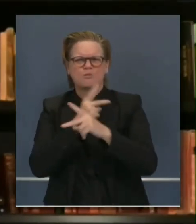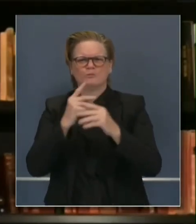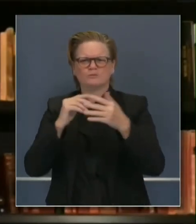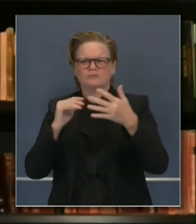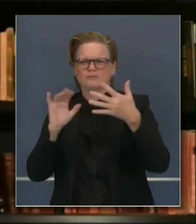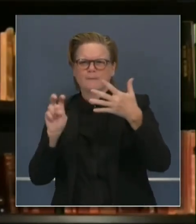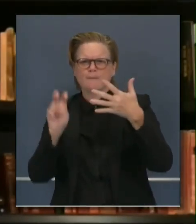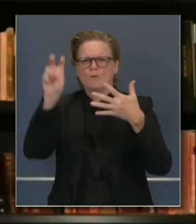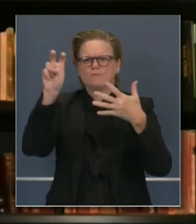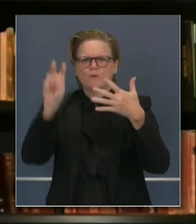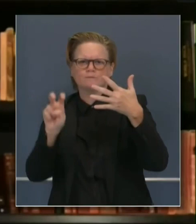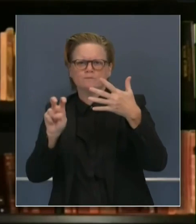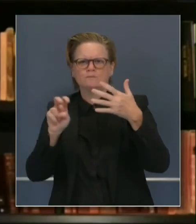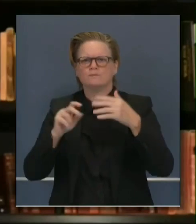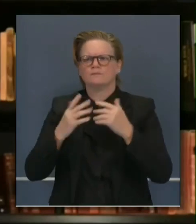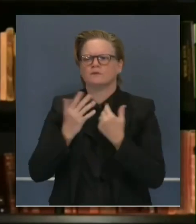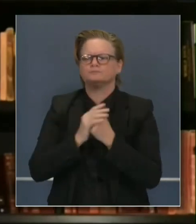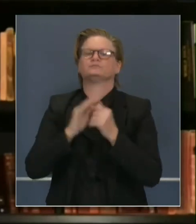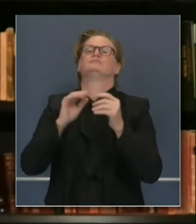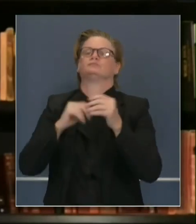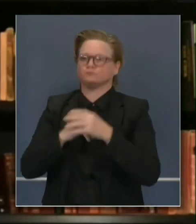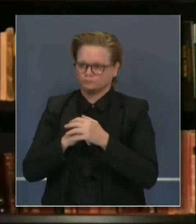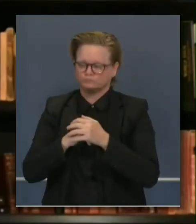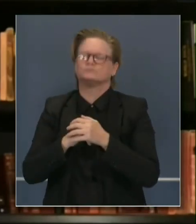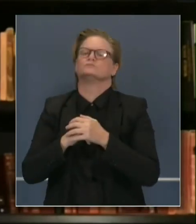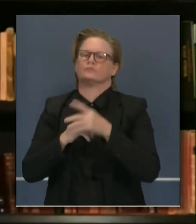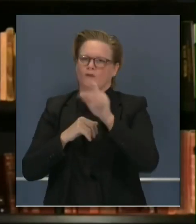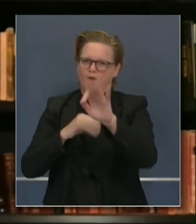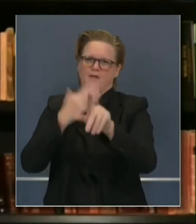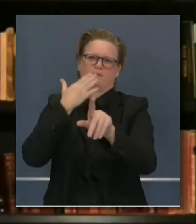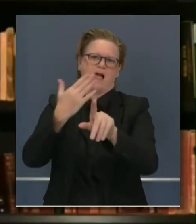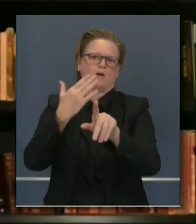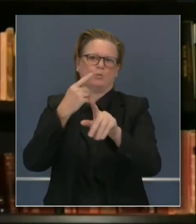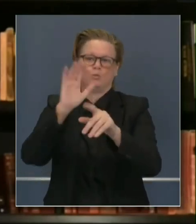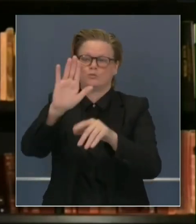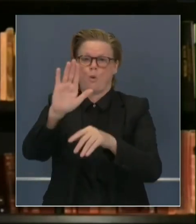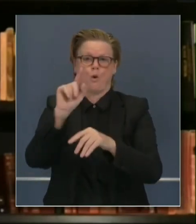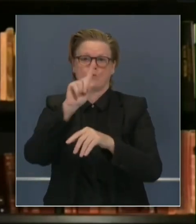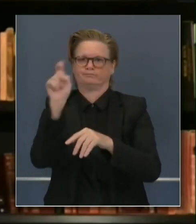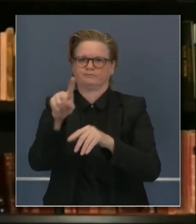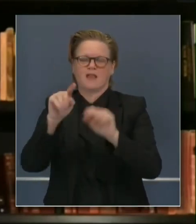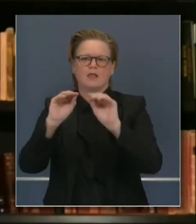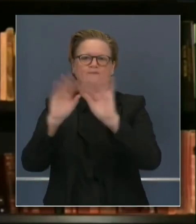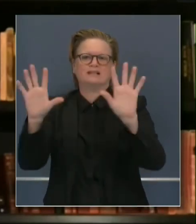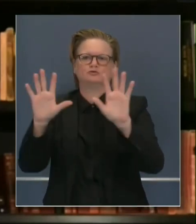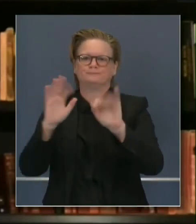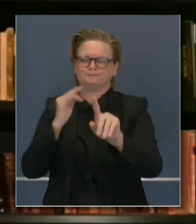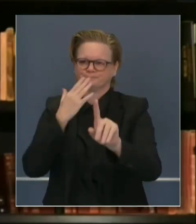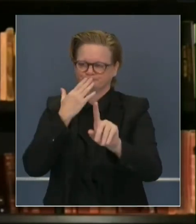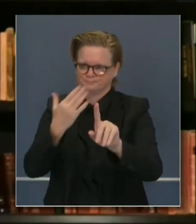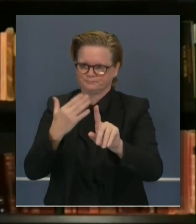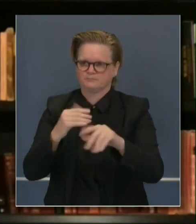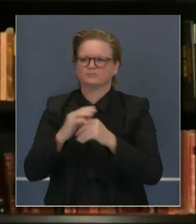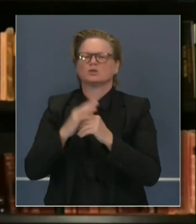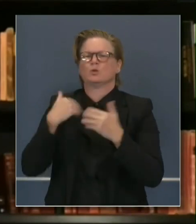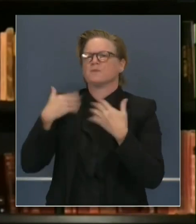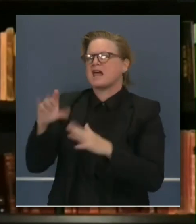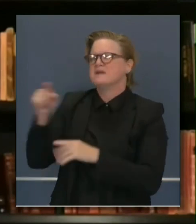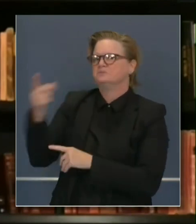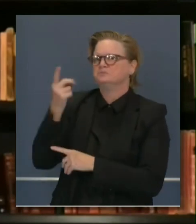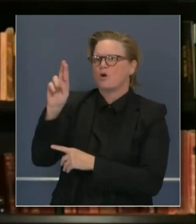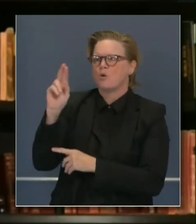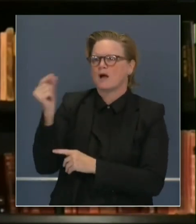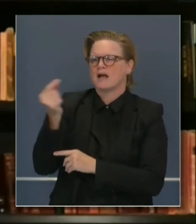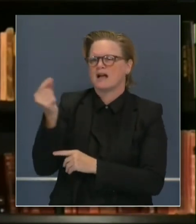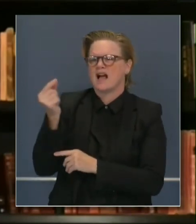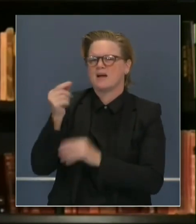the opportunity to clarify this. And it's very easily clarified. And this is an opportunity. Dr. Galley will speak very specifically.